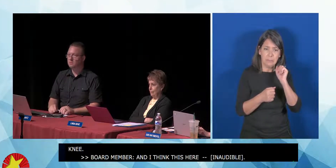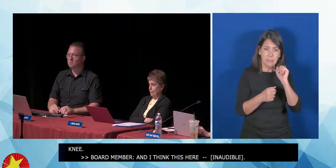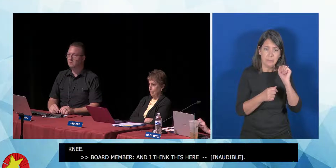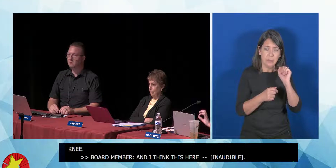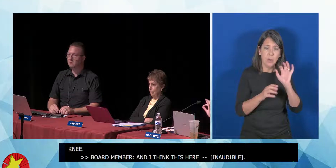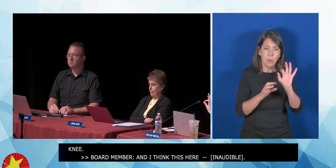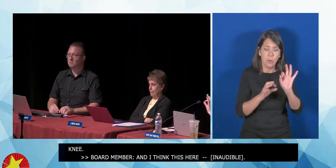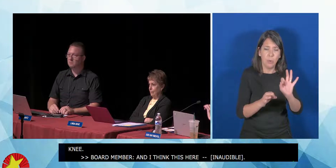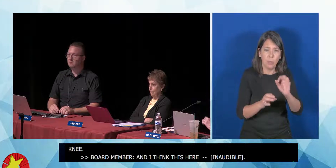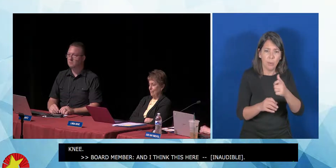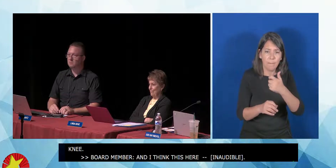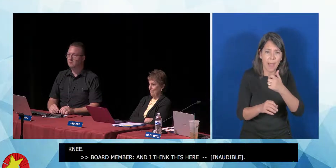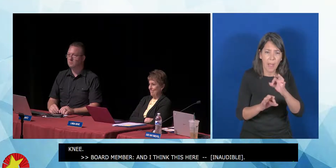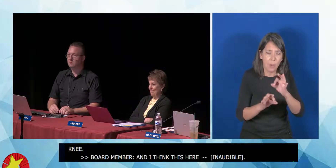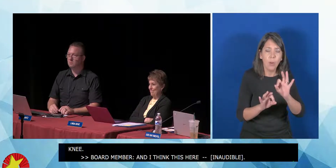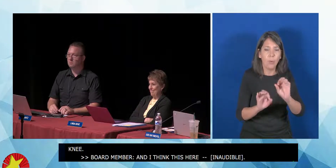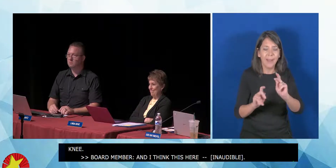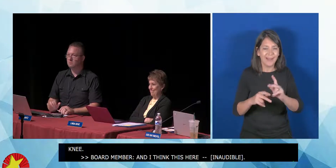testing? Okay. Yep, there we All go. right.